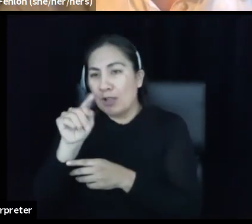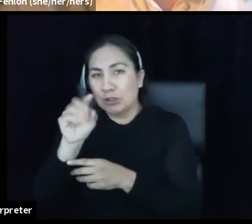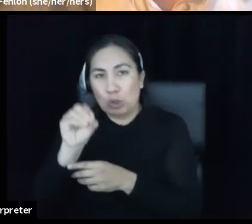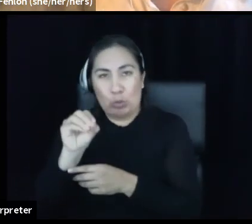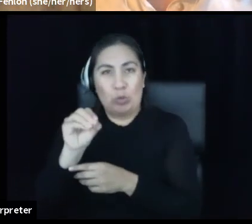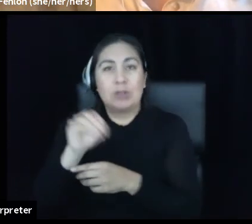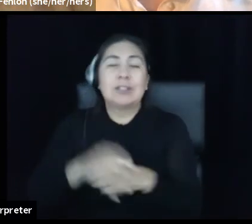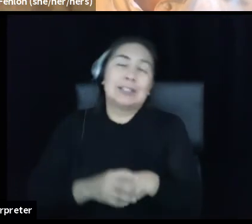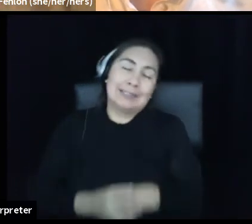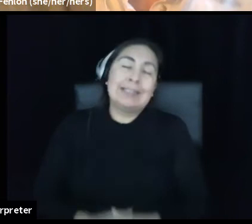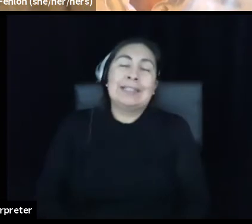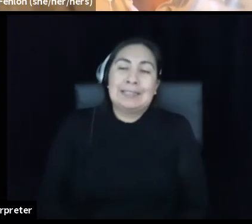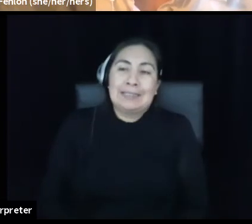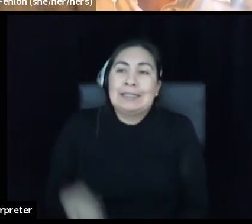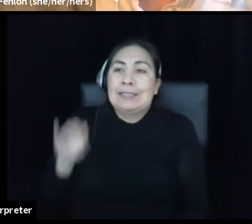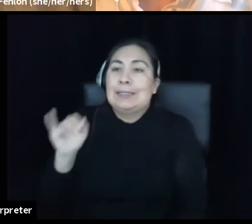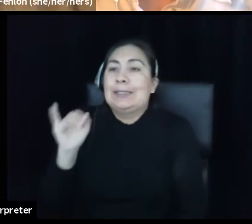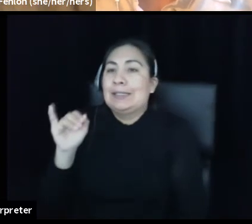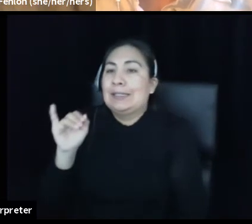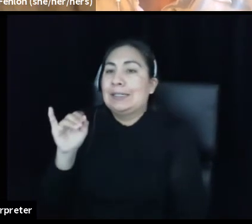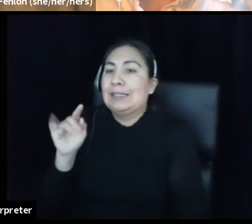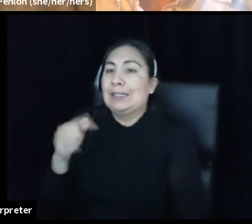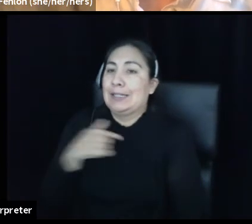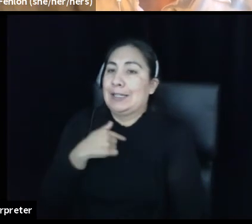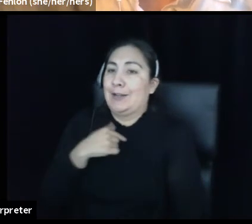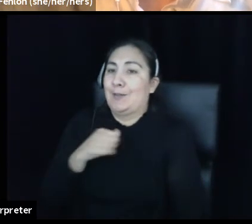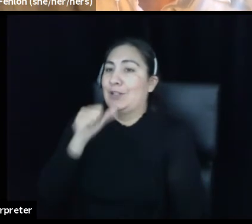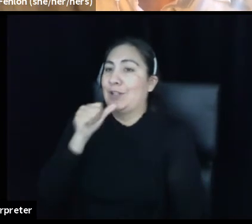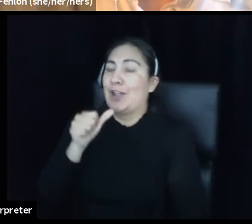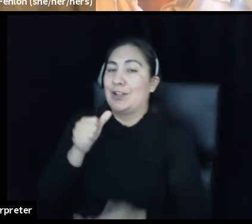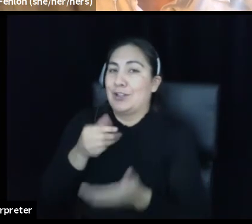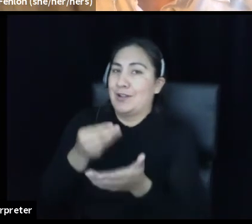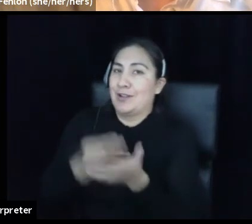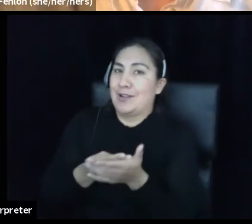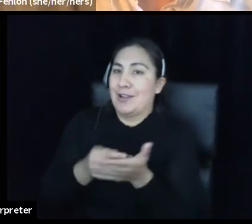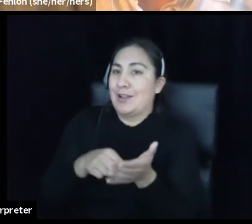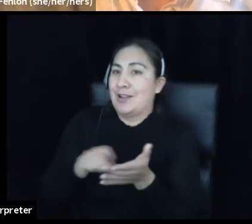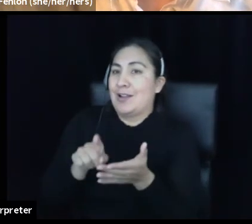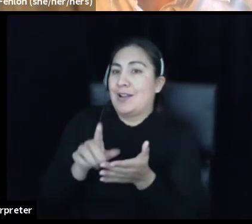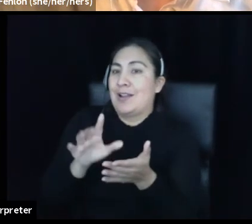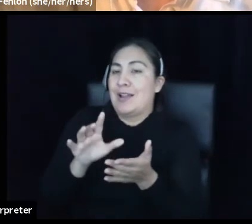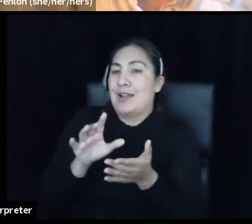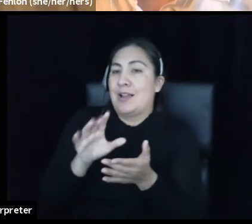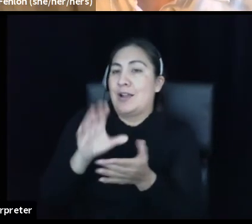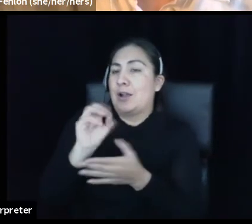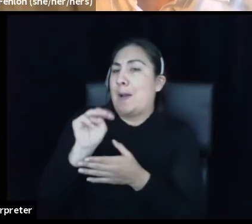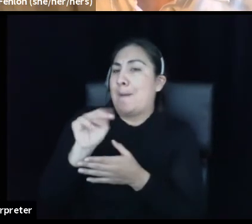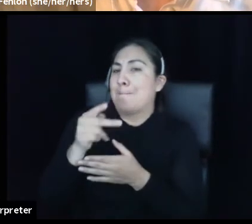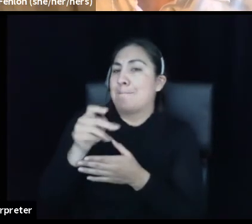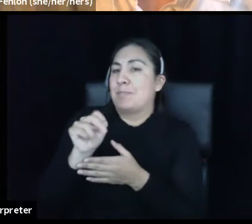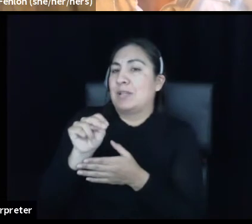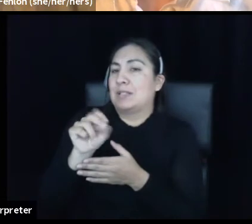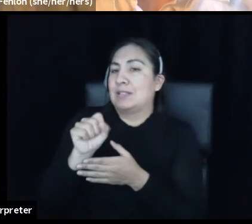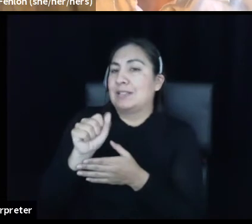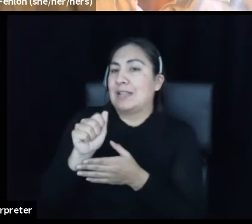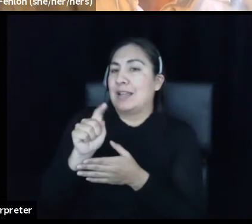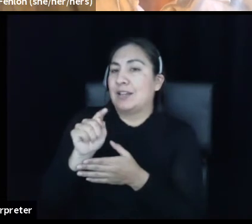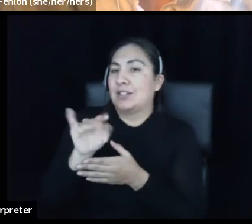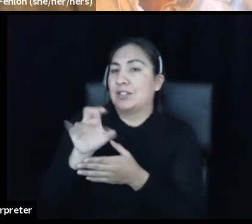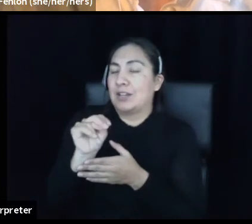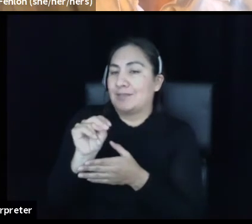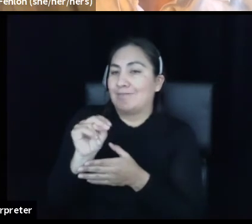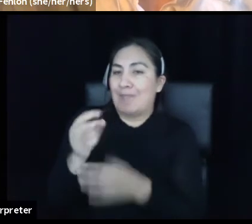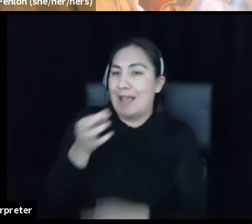Again, I'm not an unemployment compensation expert, so I can't speak to that, whether that income would be considered